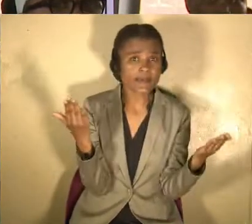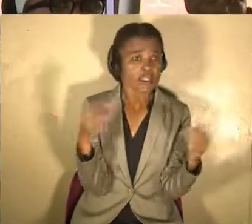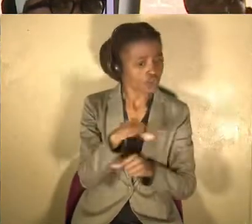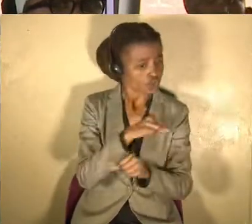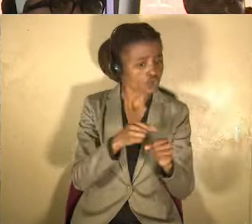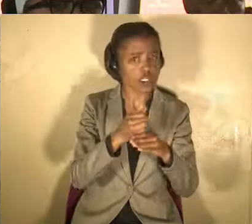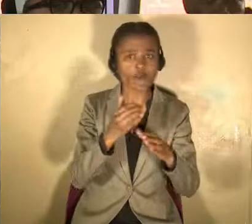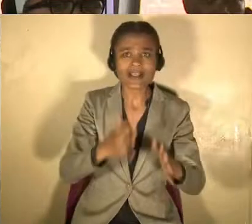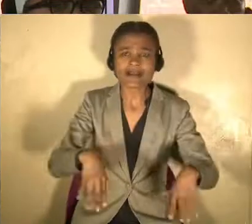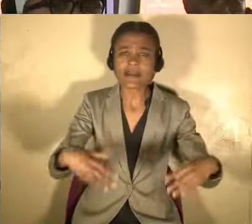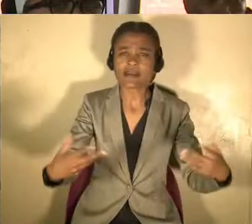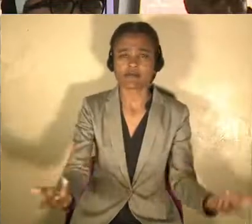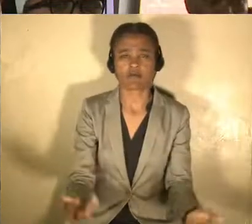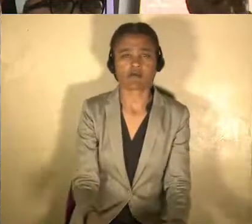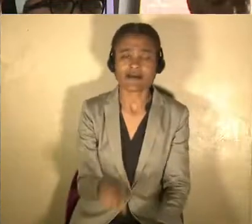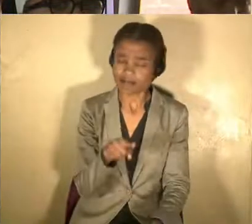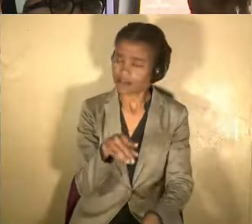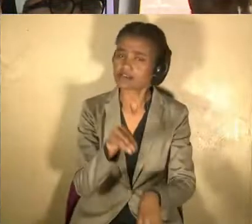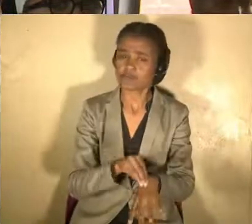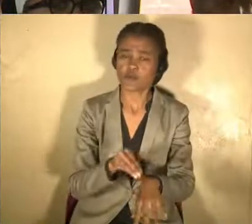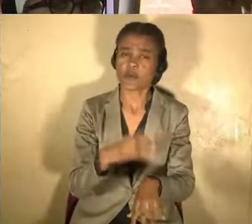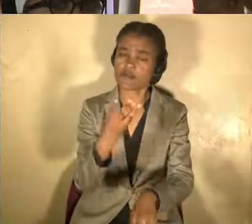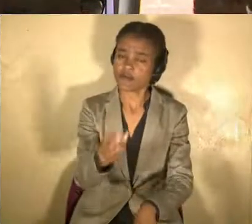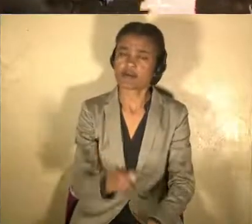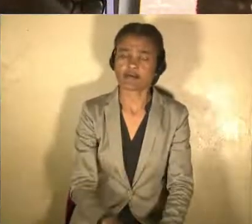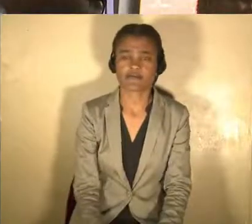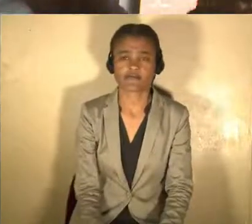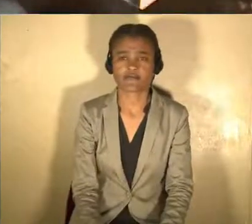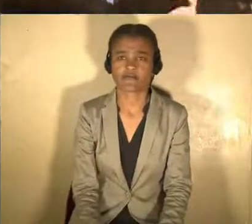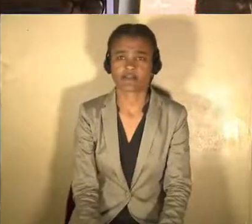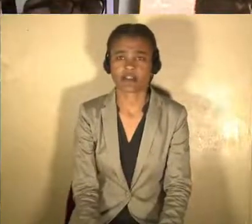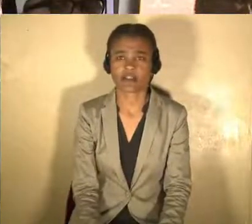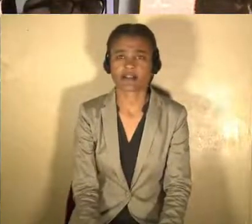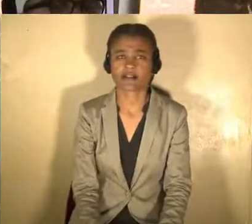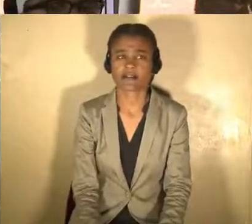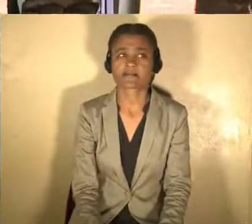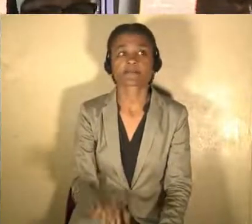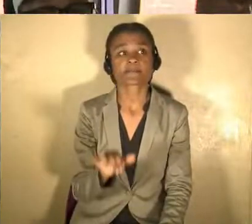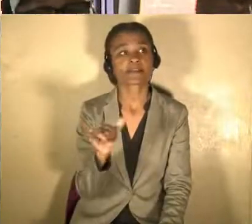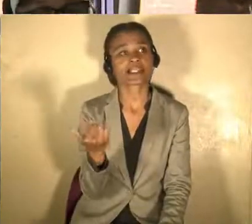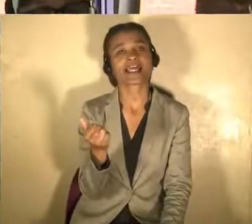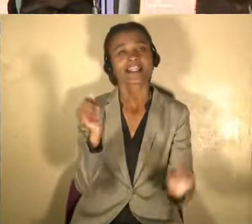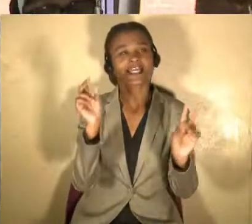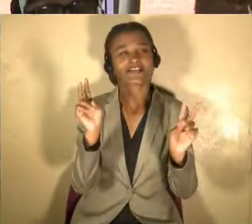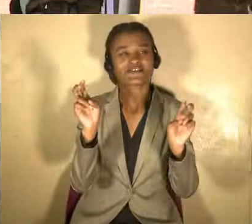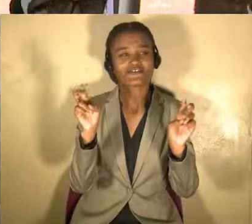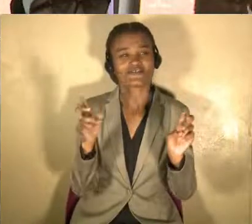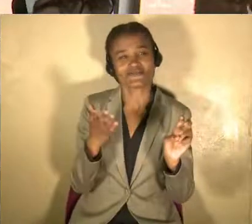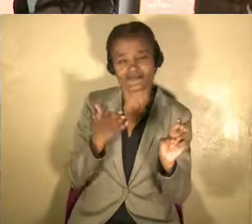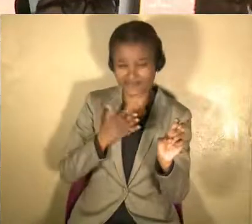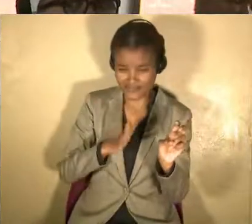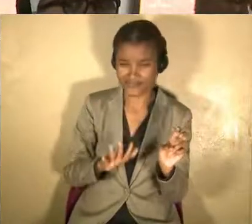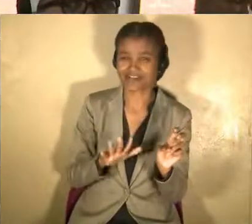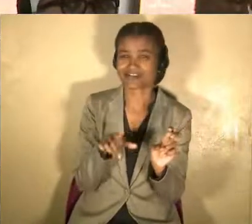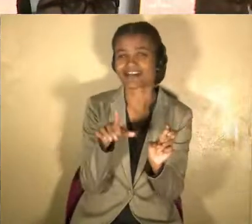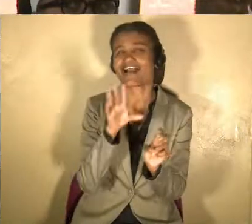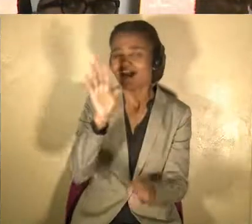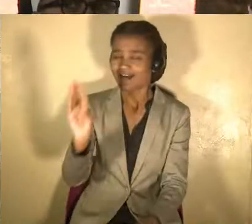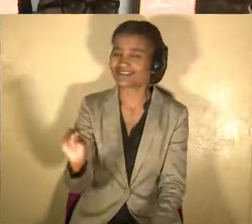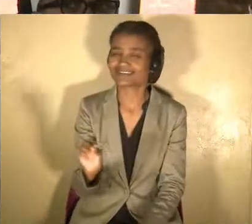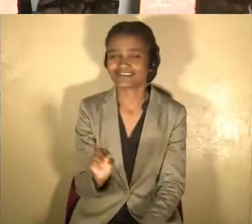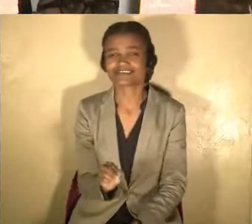esinayo. And then enye into engifuna ukuyicela mama asina problem only nento